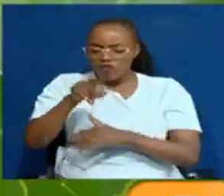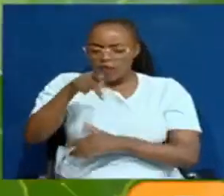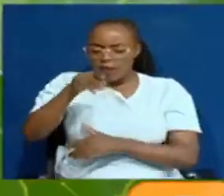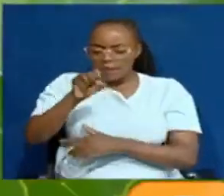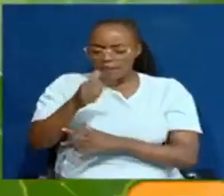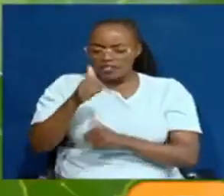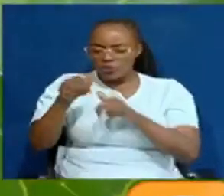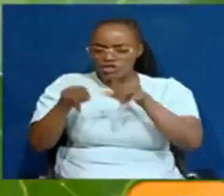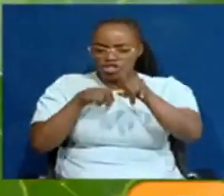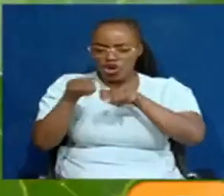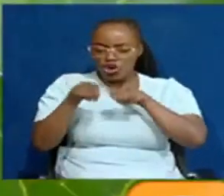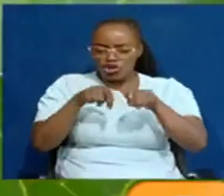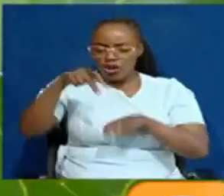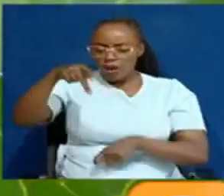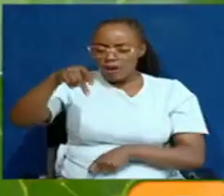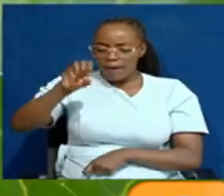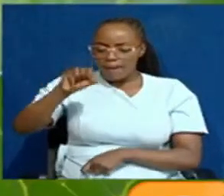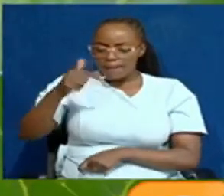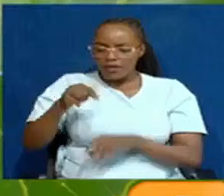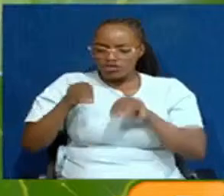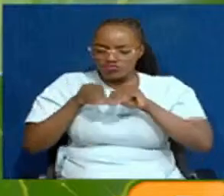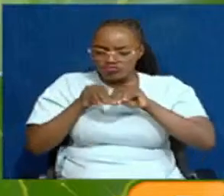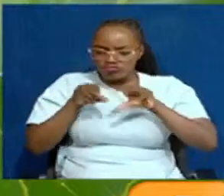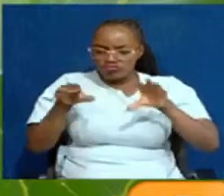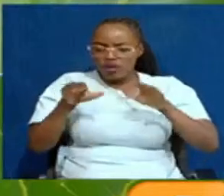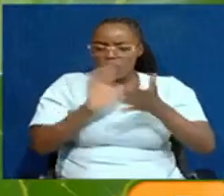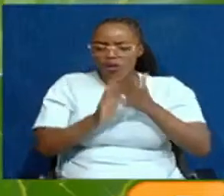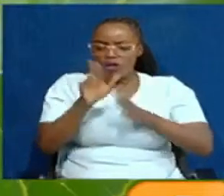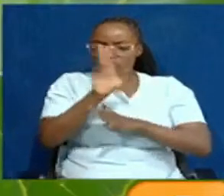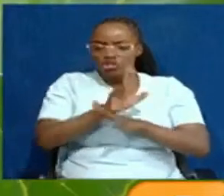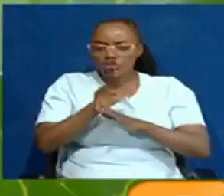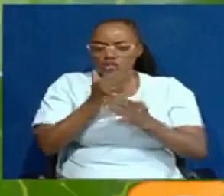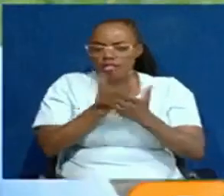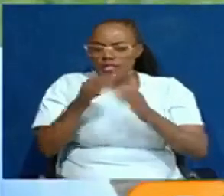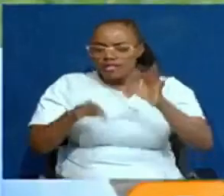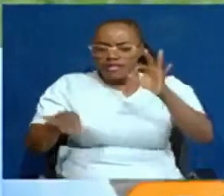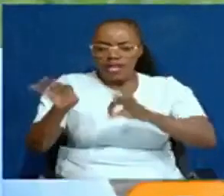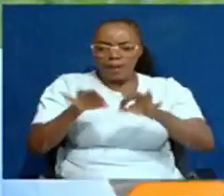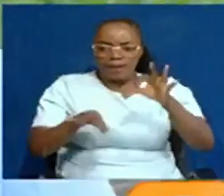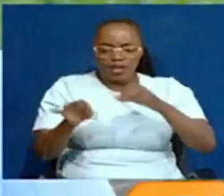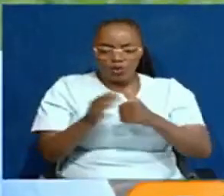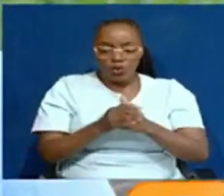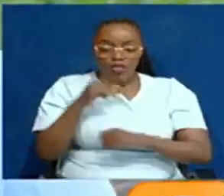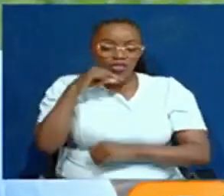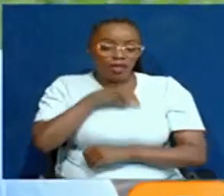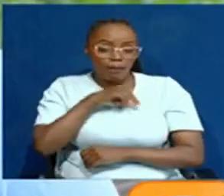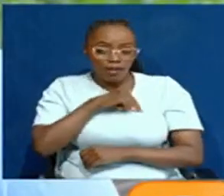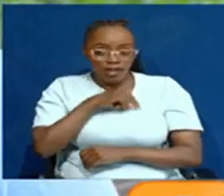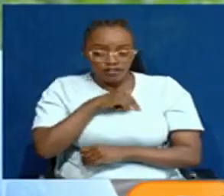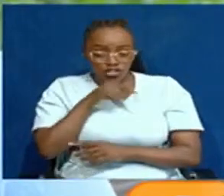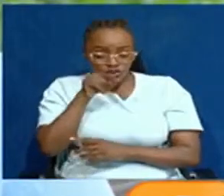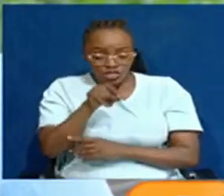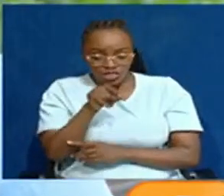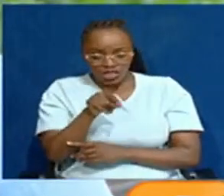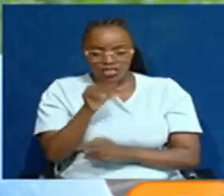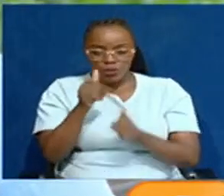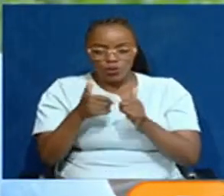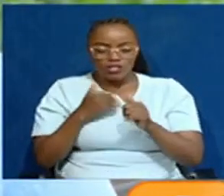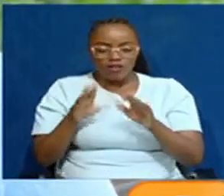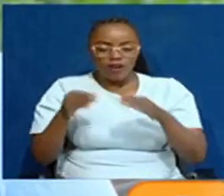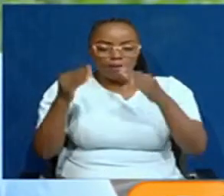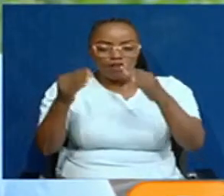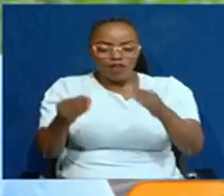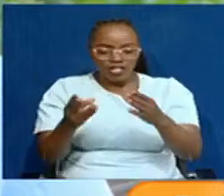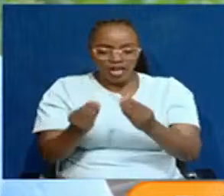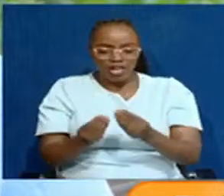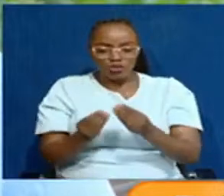effectively controlling pest populations without the use of chemicals. The beneficial insects provide